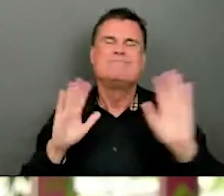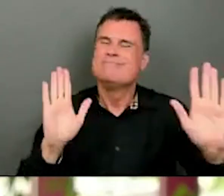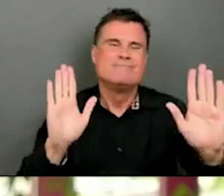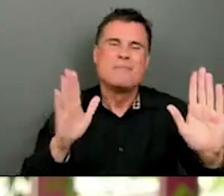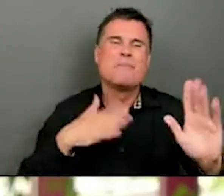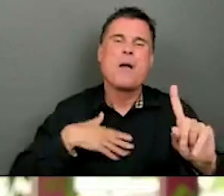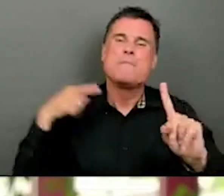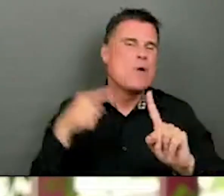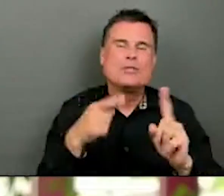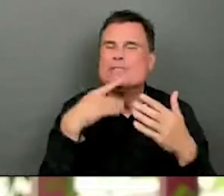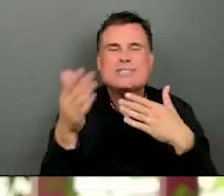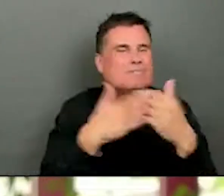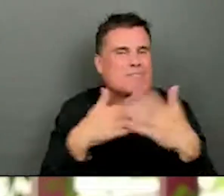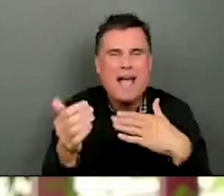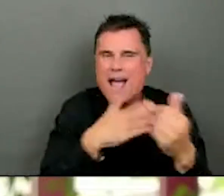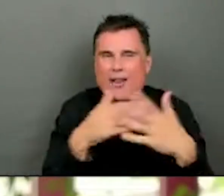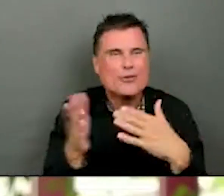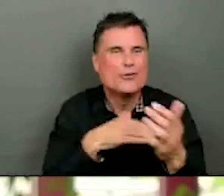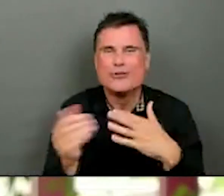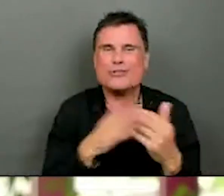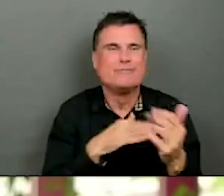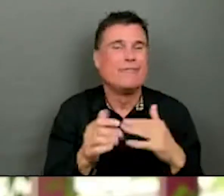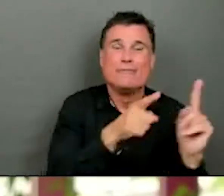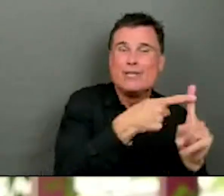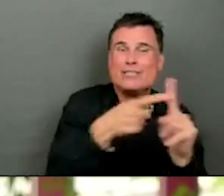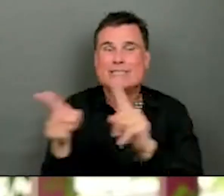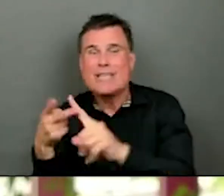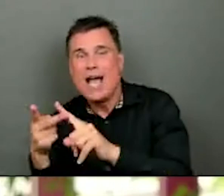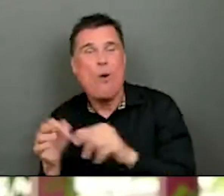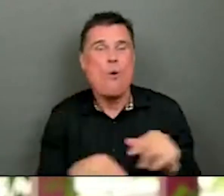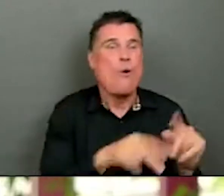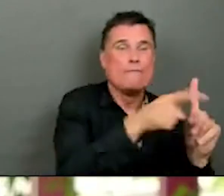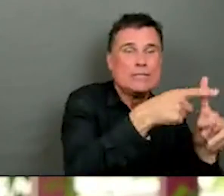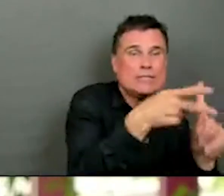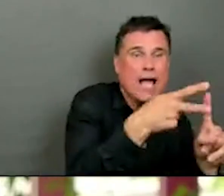was described in one of the articles I read as, different